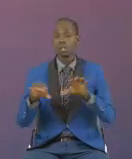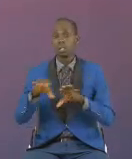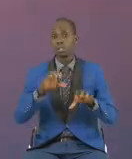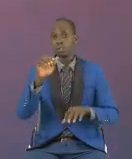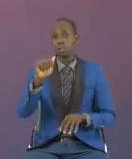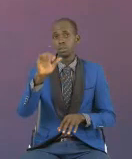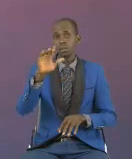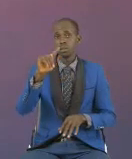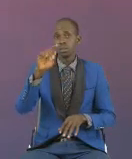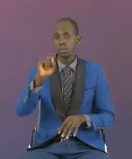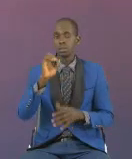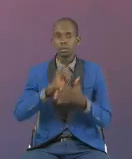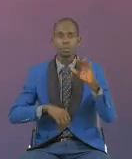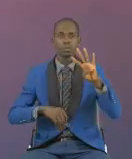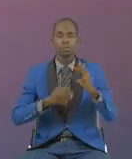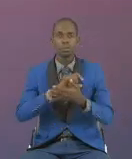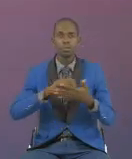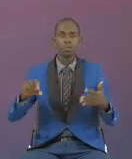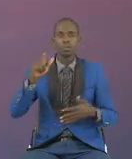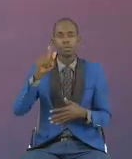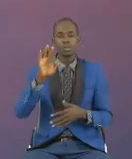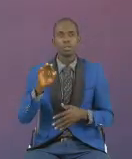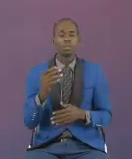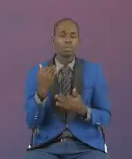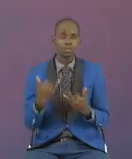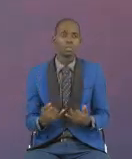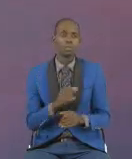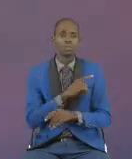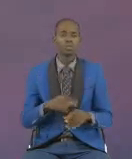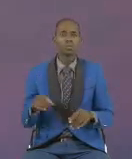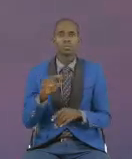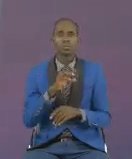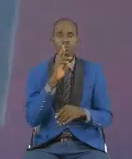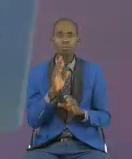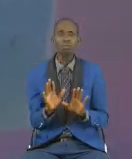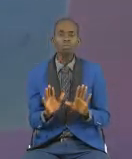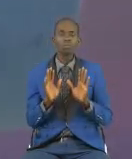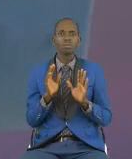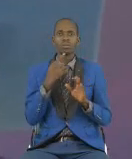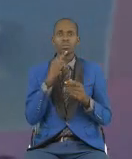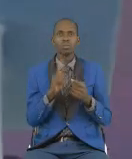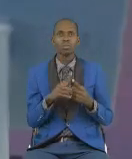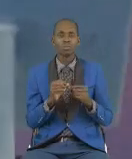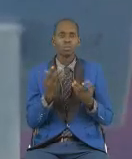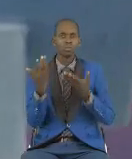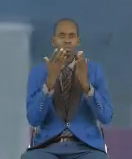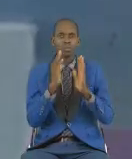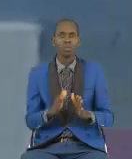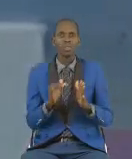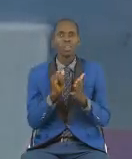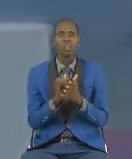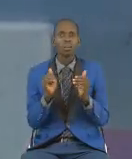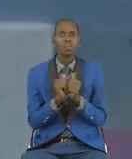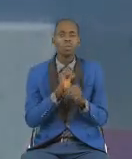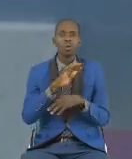Lord, behold their threatenings, and grant unto thy servants that with all